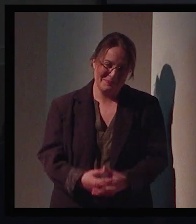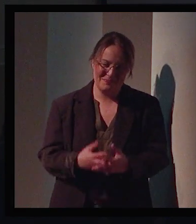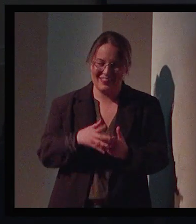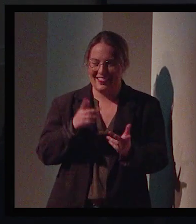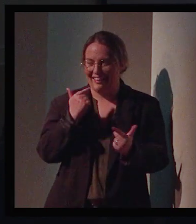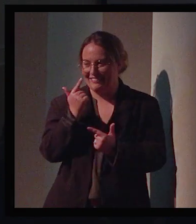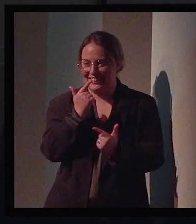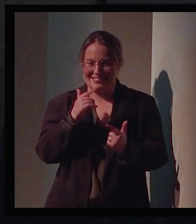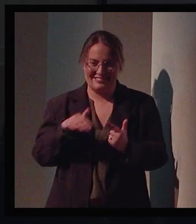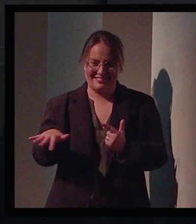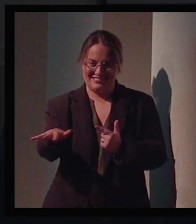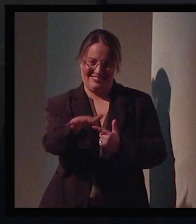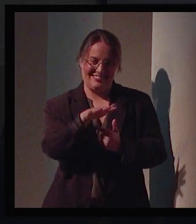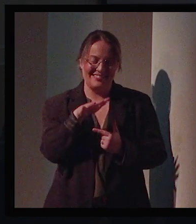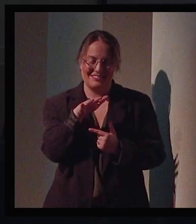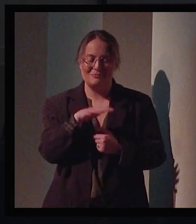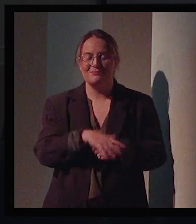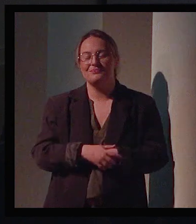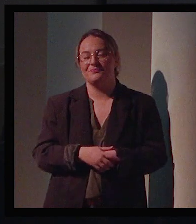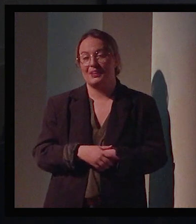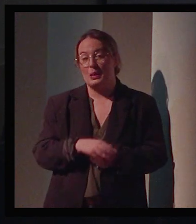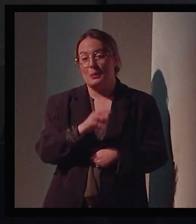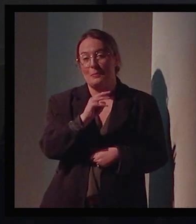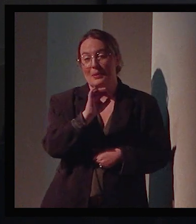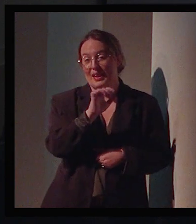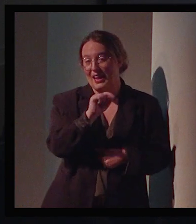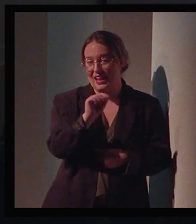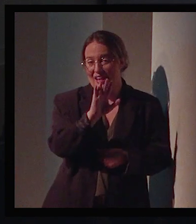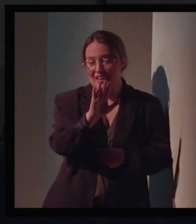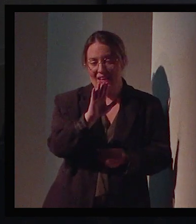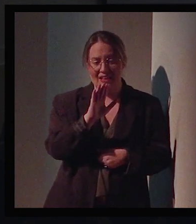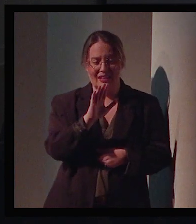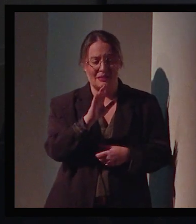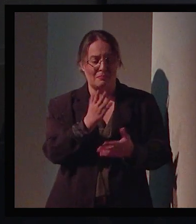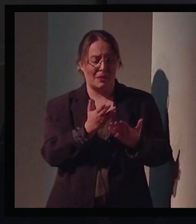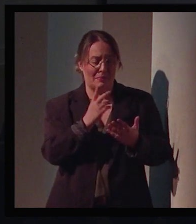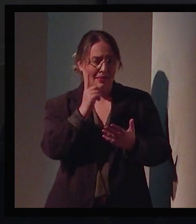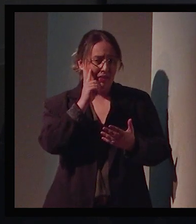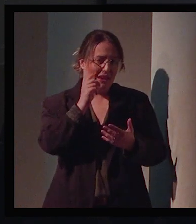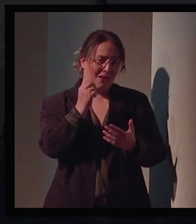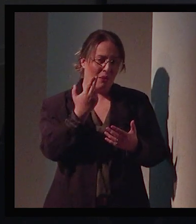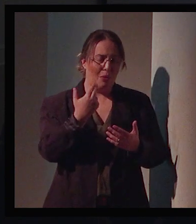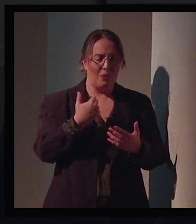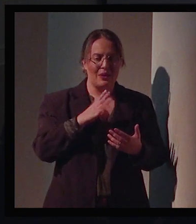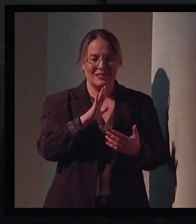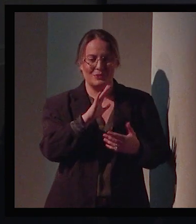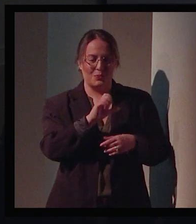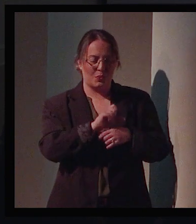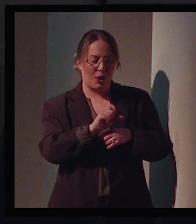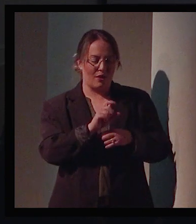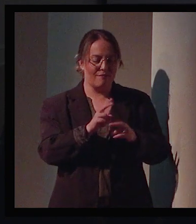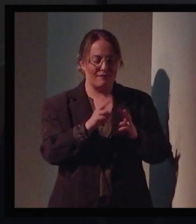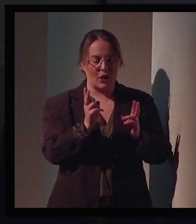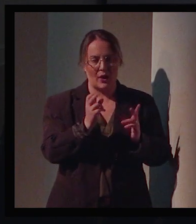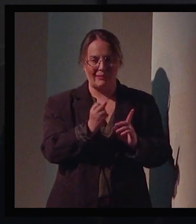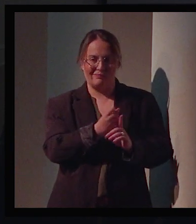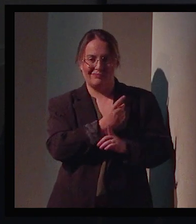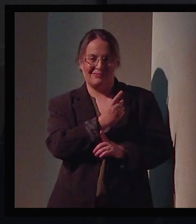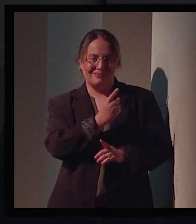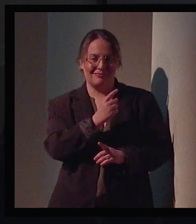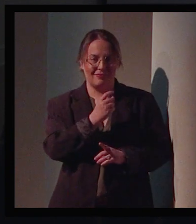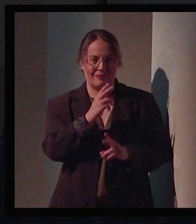So in contrast to Millet, whose peasants might be interpreted as noble or savage, depending on the person's